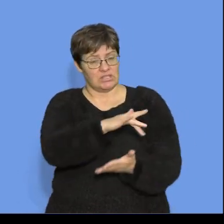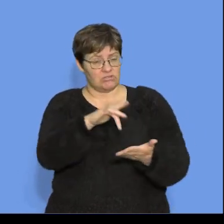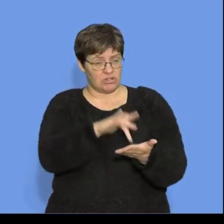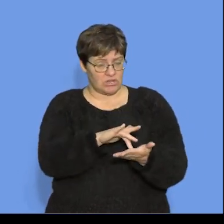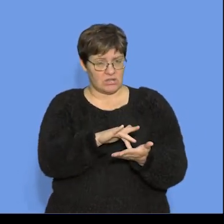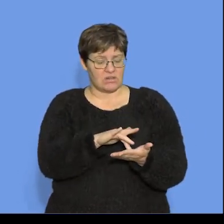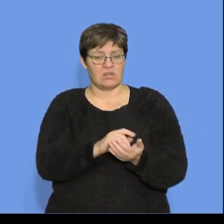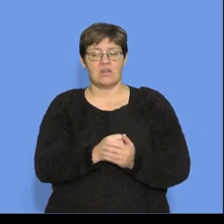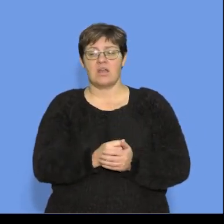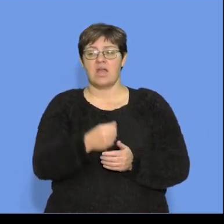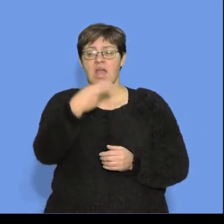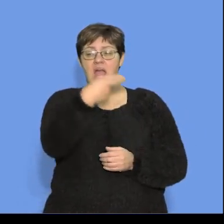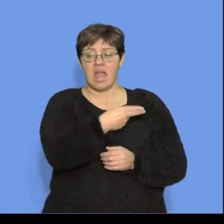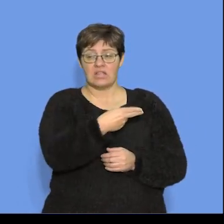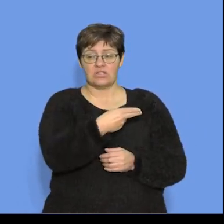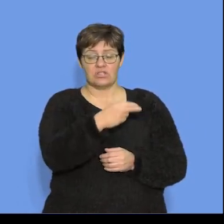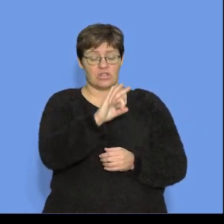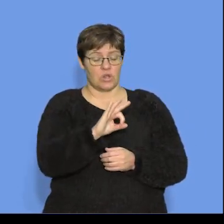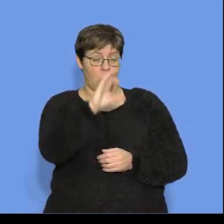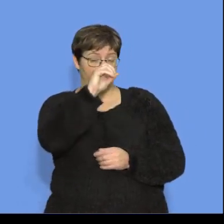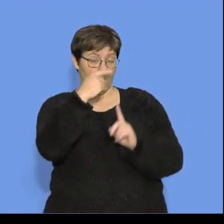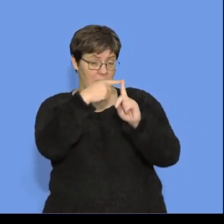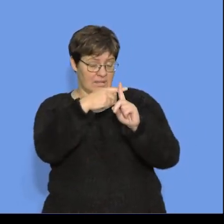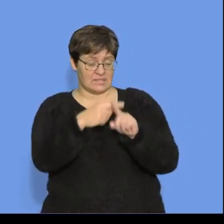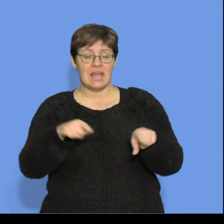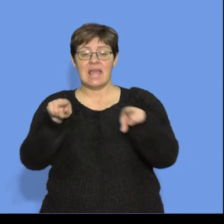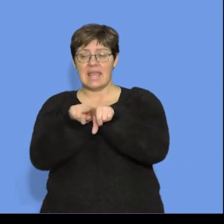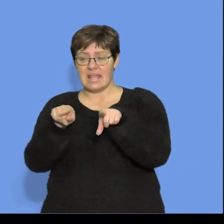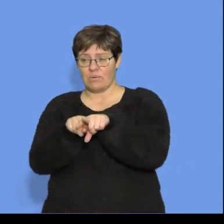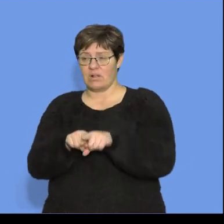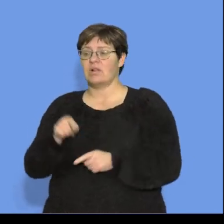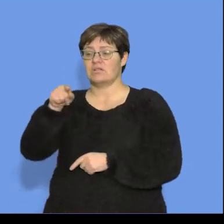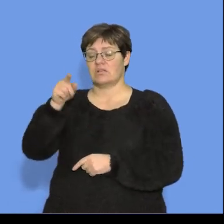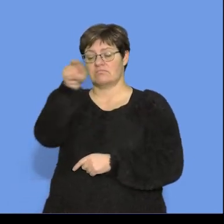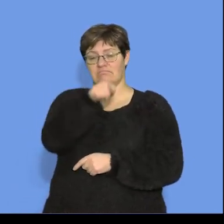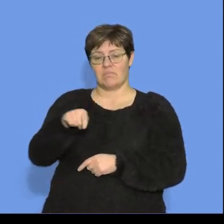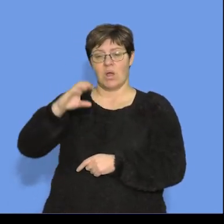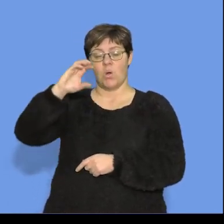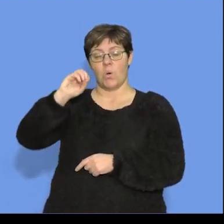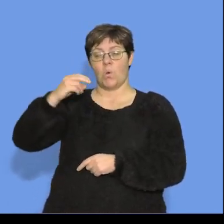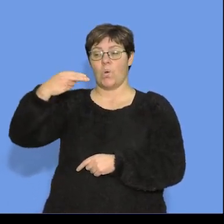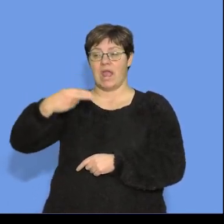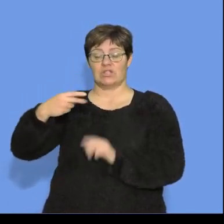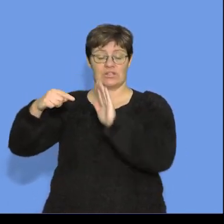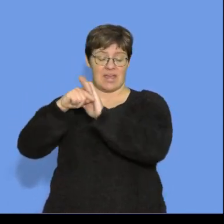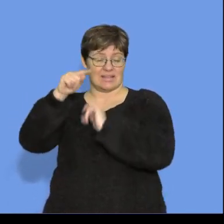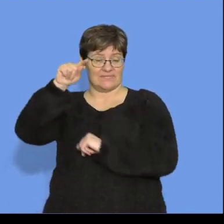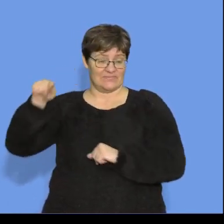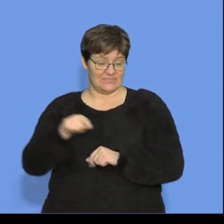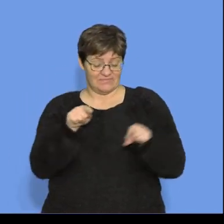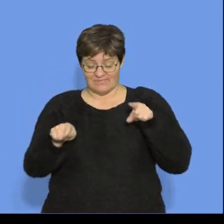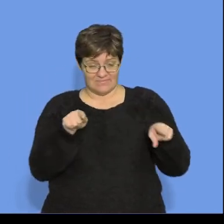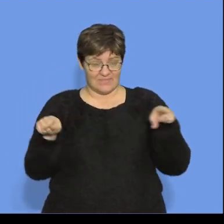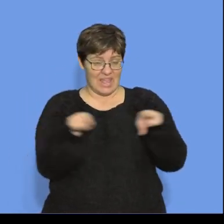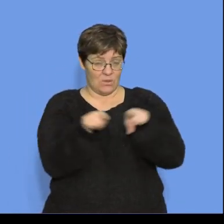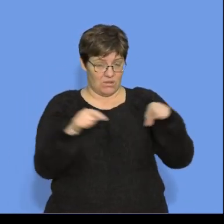hydrogen ion concentration is equal to the hydroxide ion concentration, and that means that